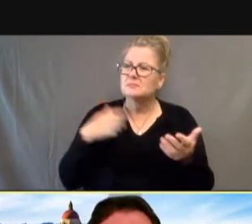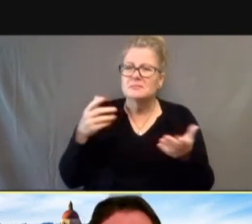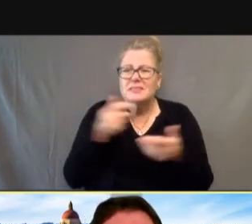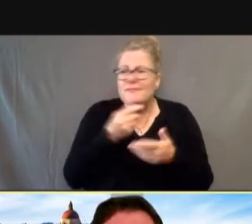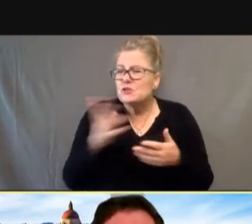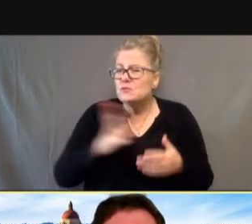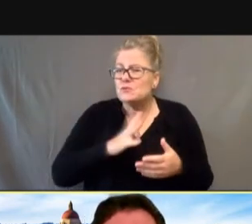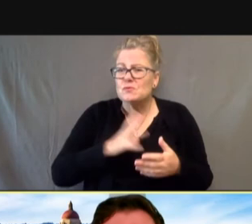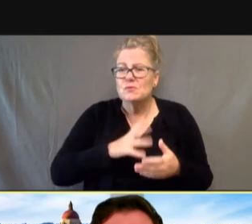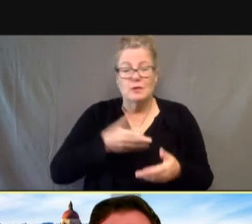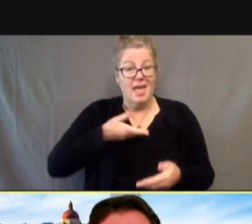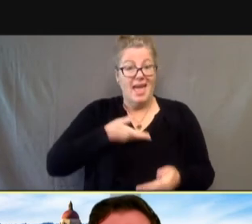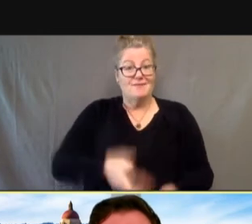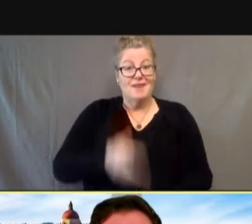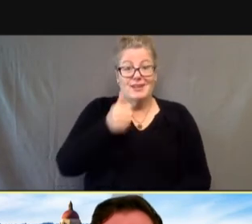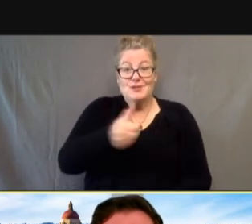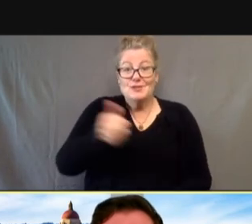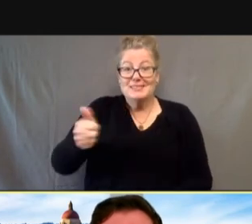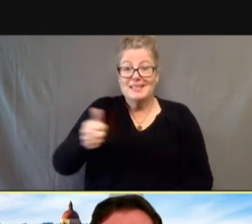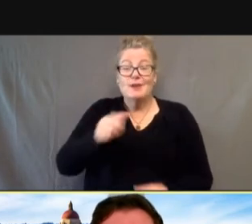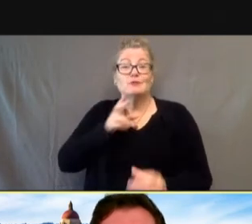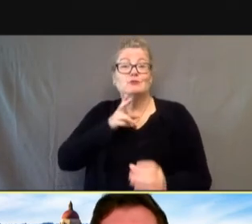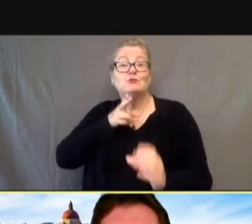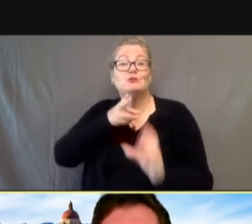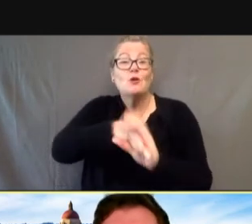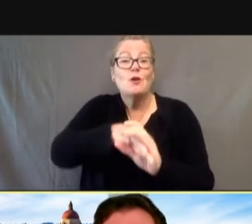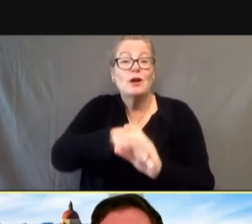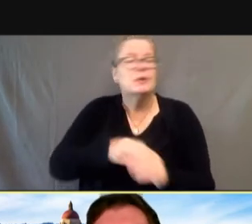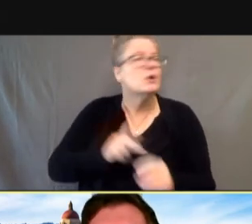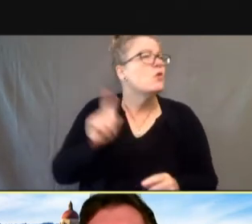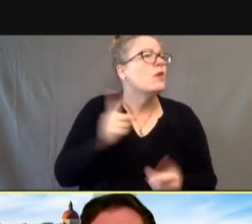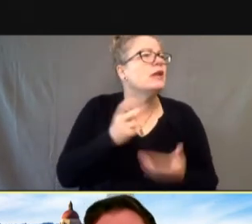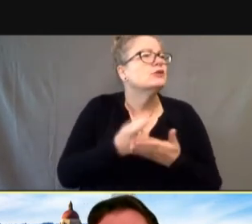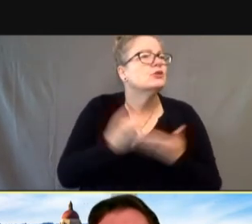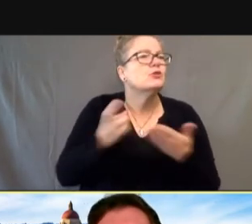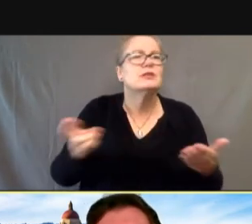resources? Volunteer for committees. Don't wait for an invitation.